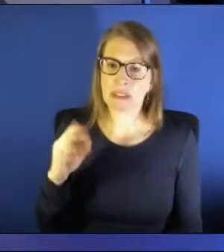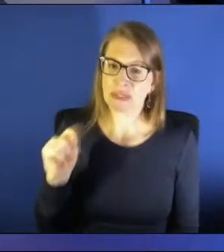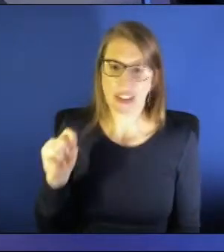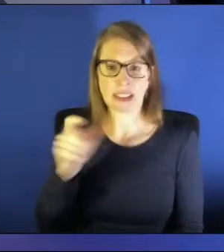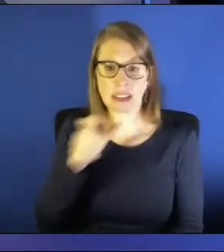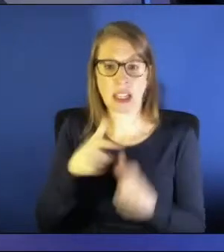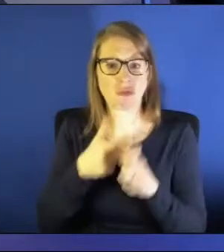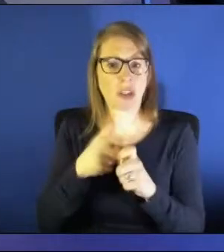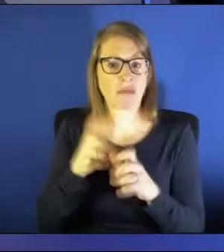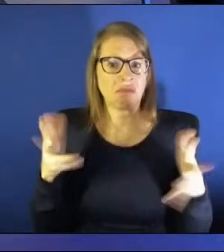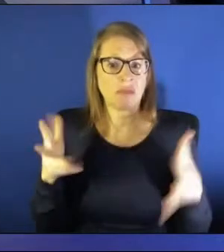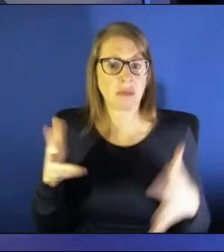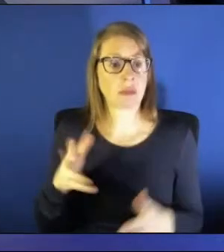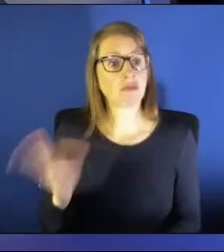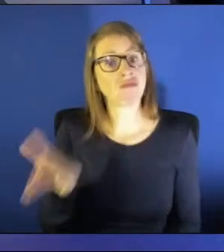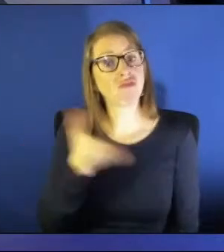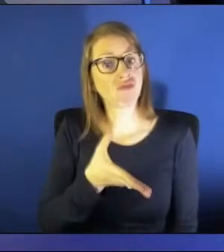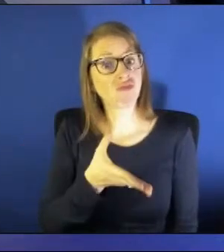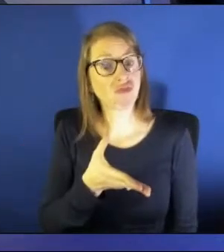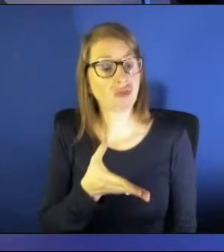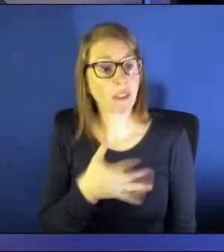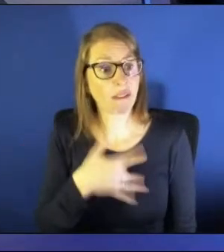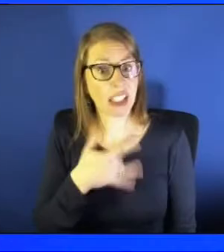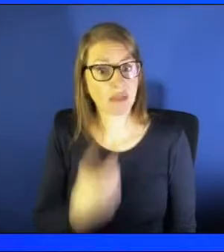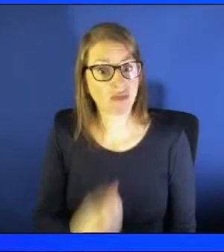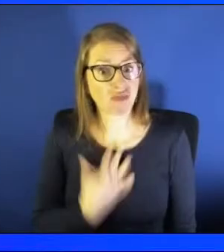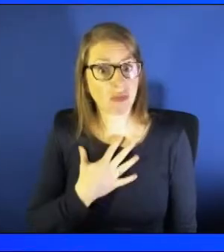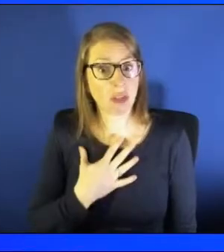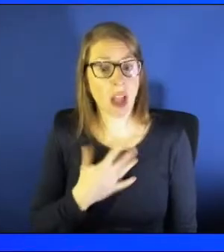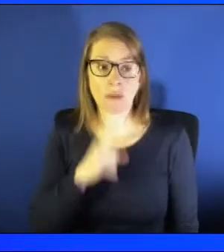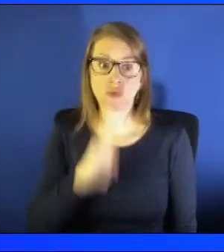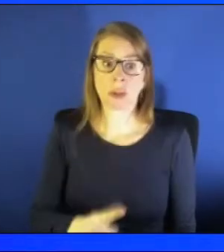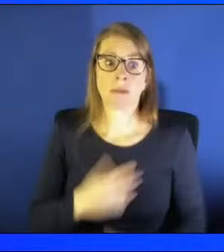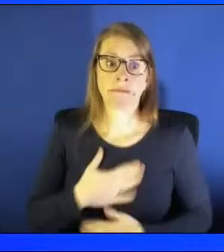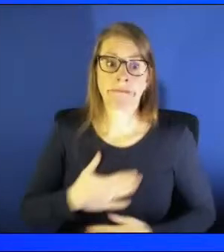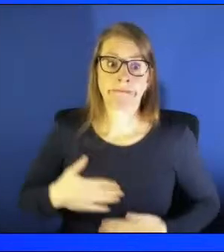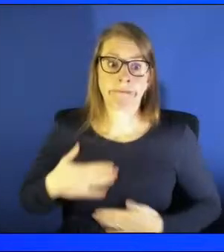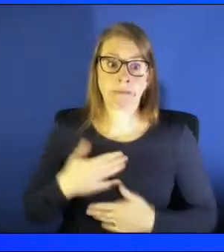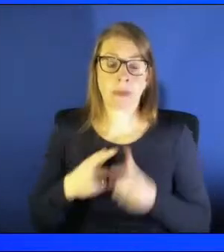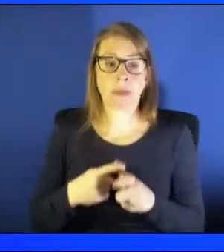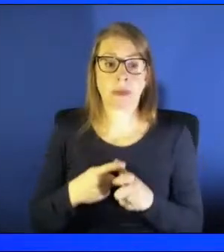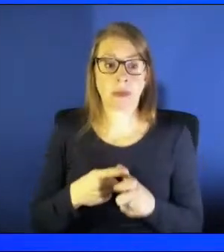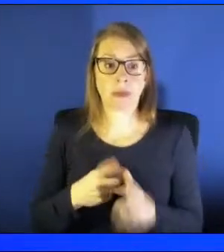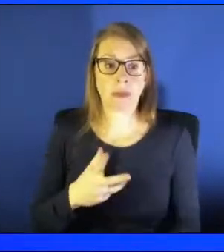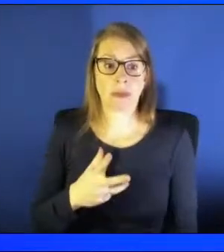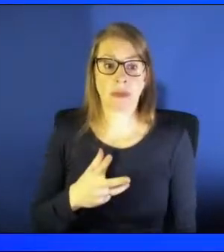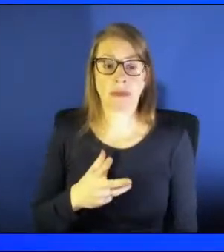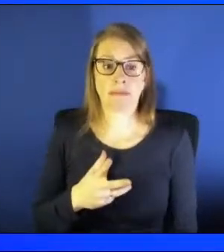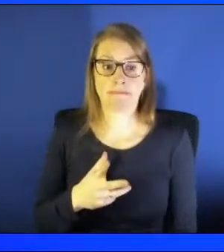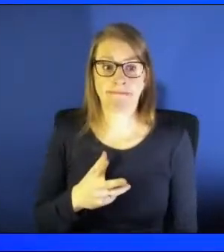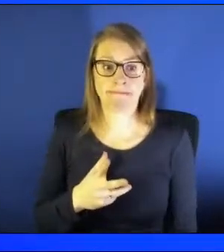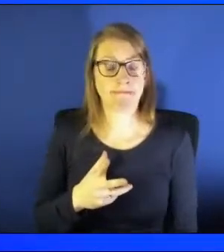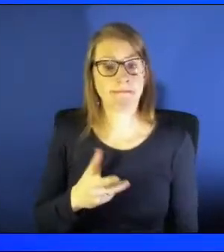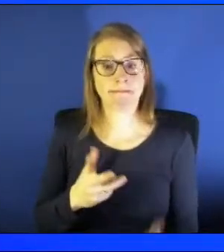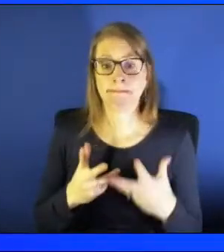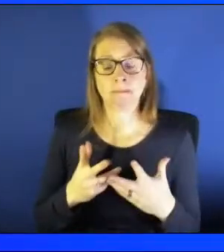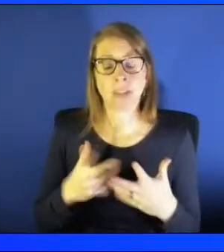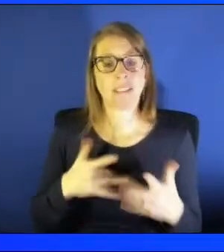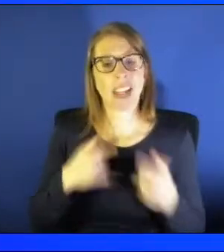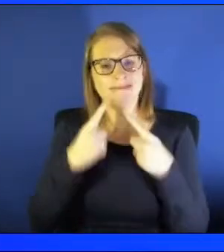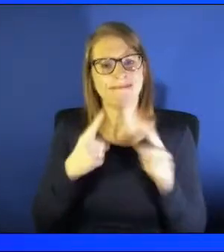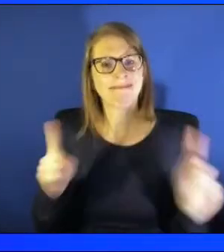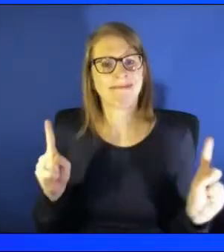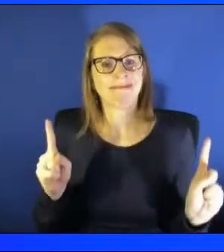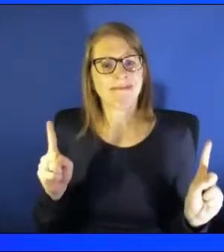you get, Dr. Yedlinski? I absolutely love running. It really just brings such a great sense of accomplishment for